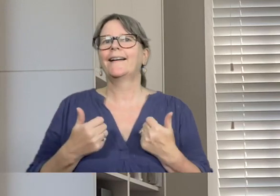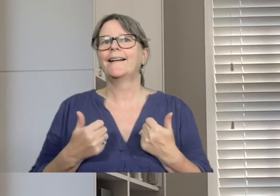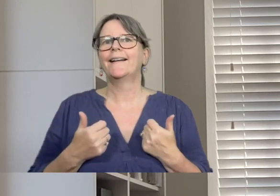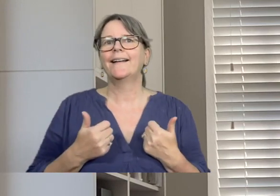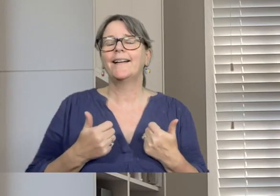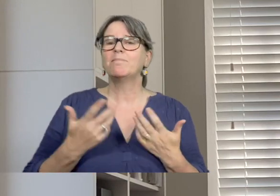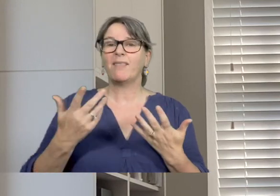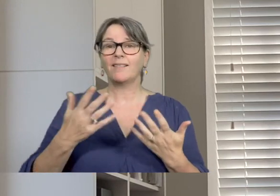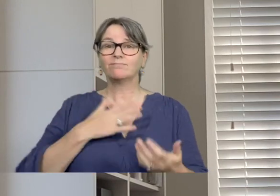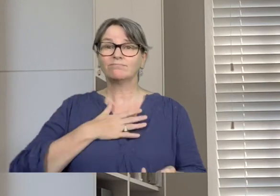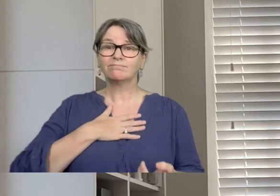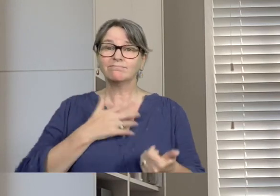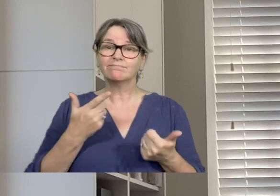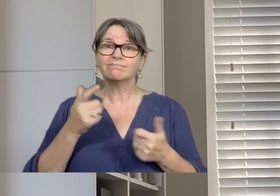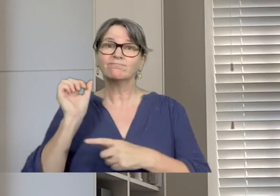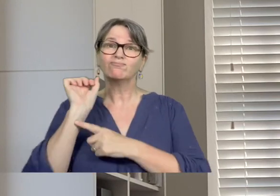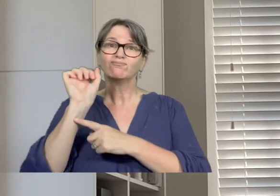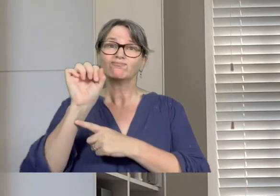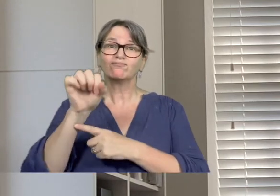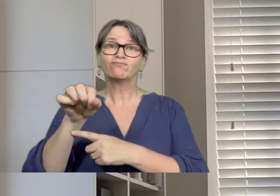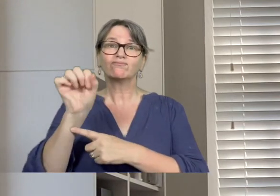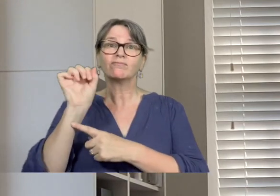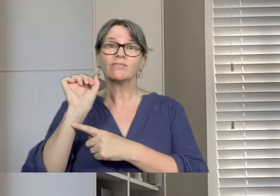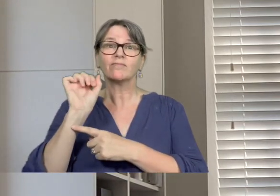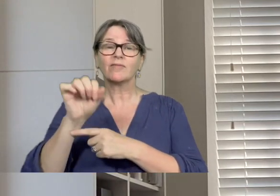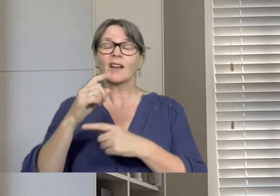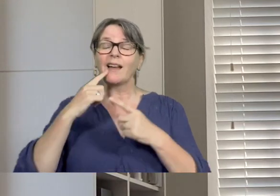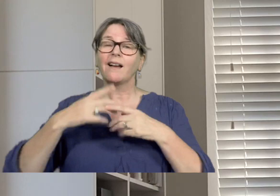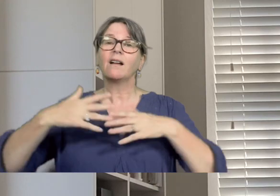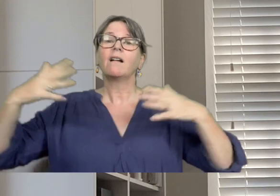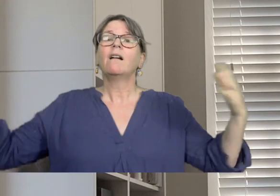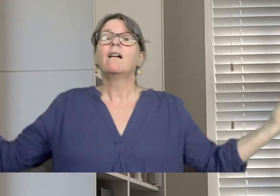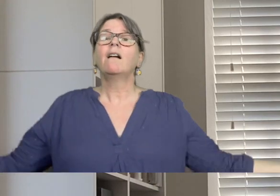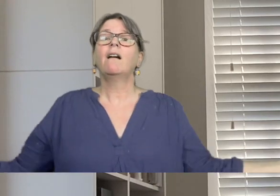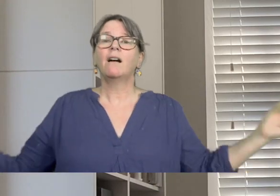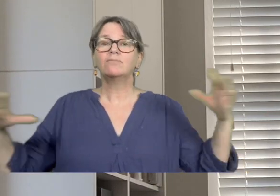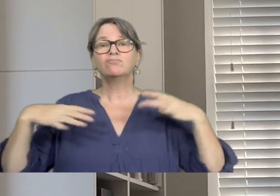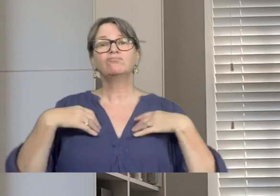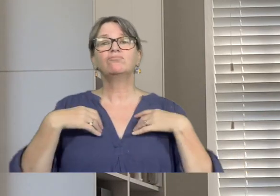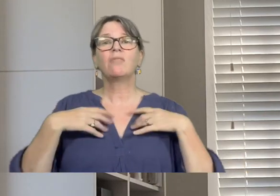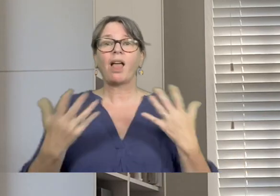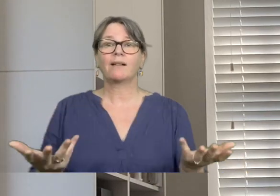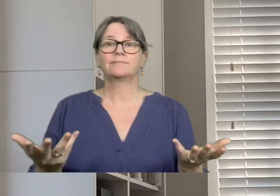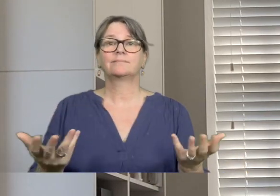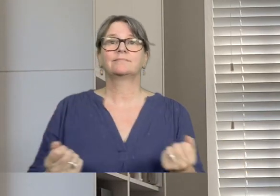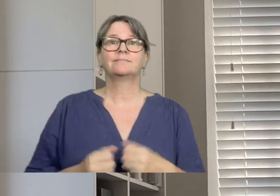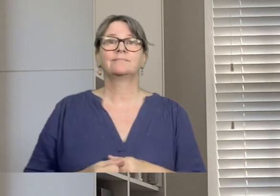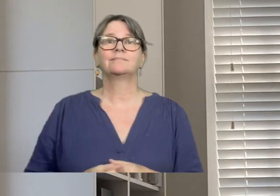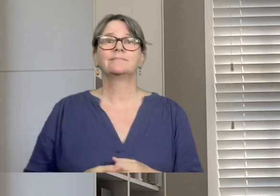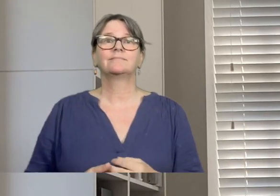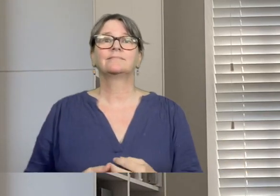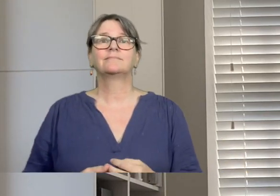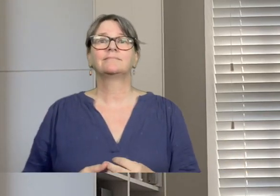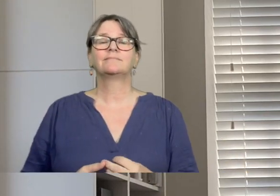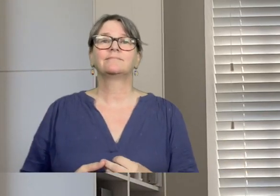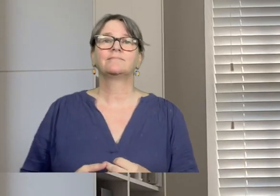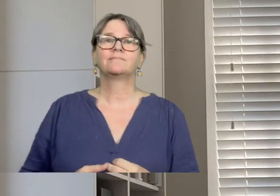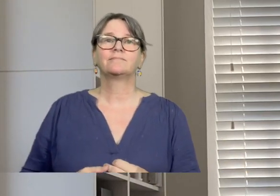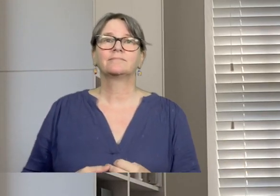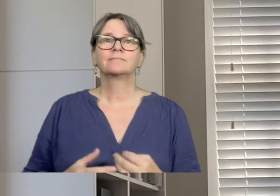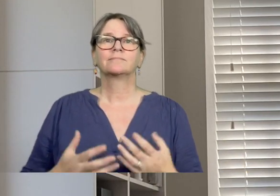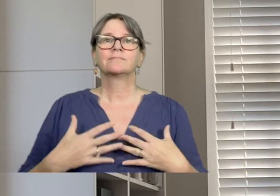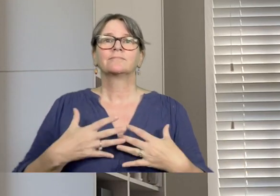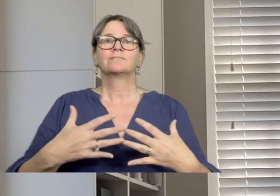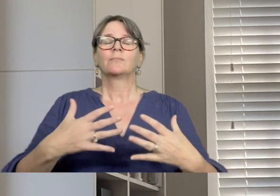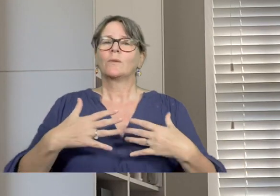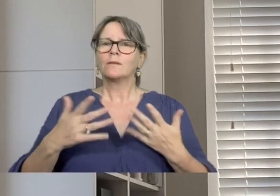honest, would spend all day here if I could. So opening out in this position, you can open arms out to the side. We can bend at the elbows and